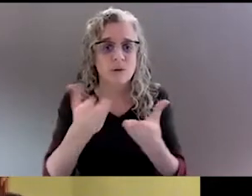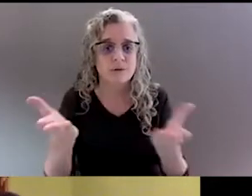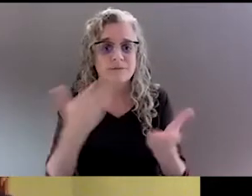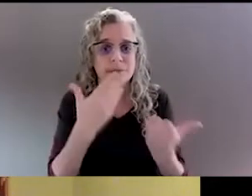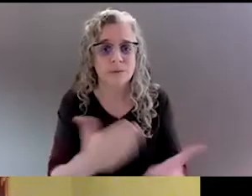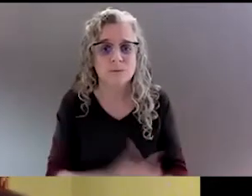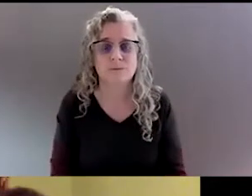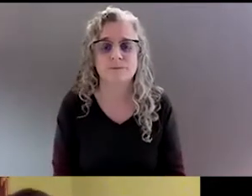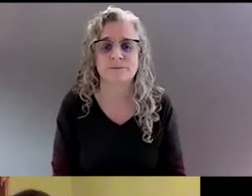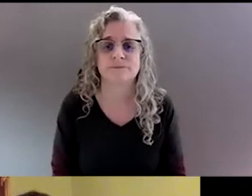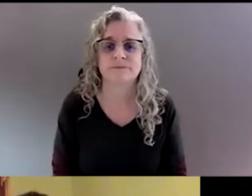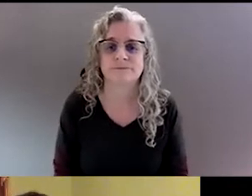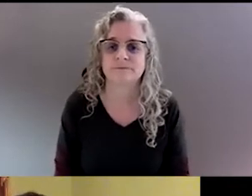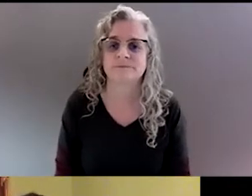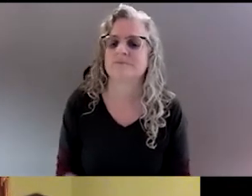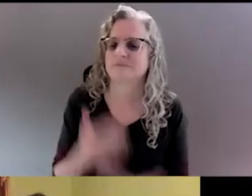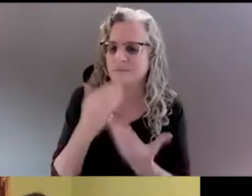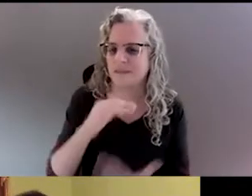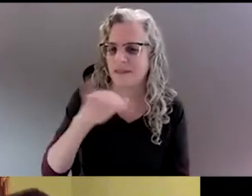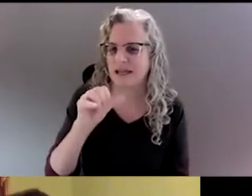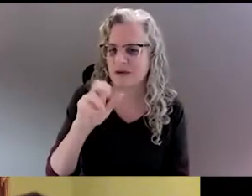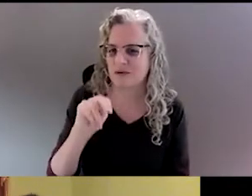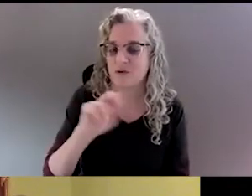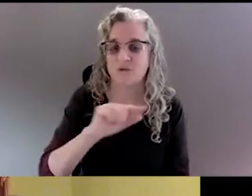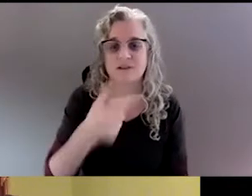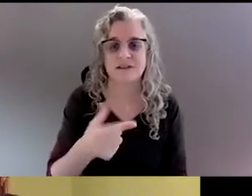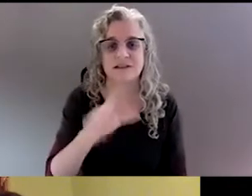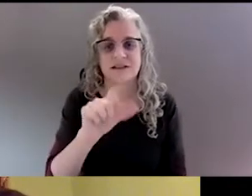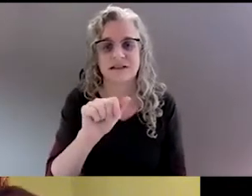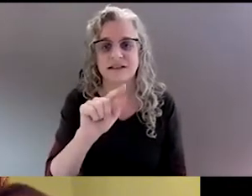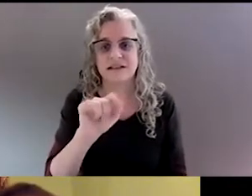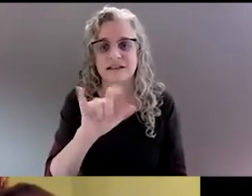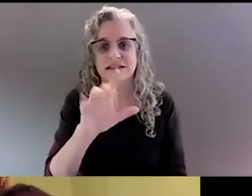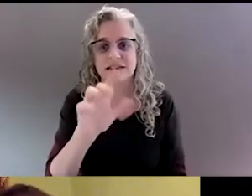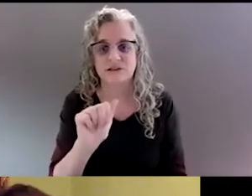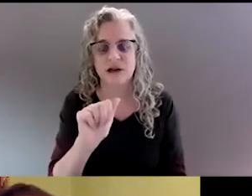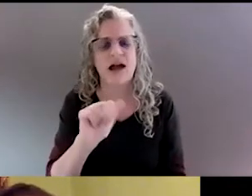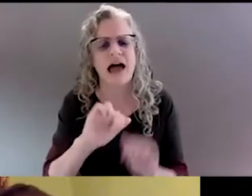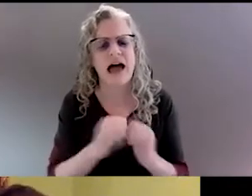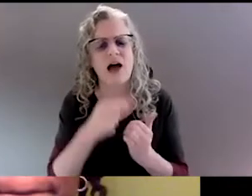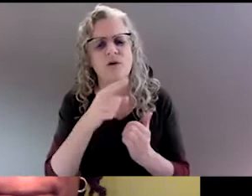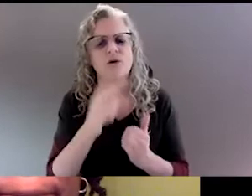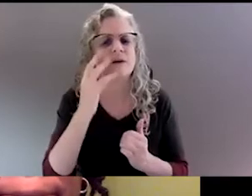Thank you, Joan. Letitia, can you tell us how you've experienced inequities both personally and professionally?